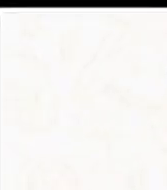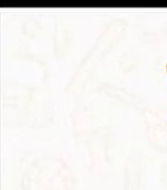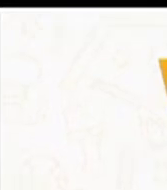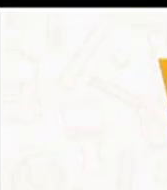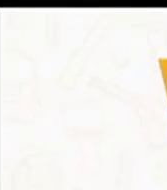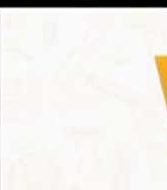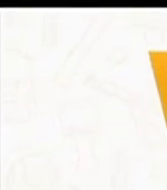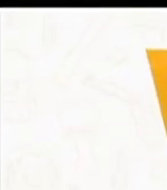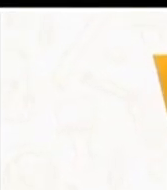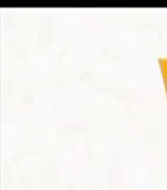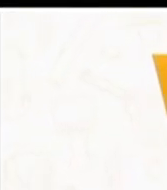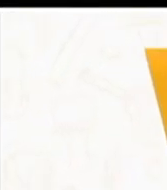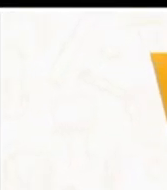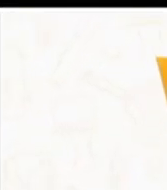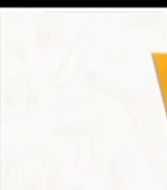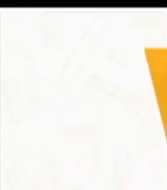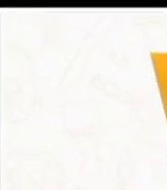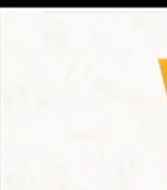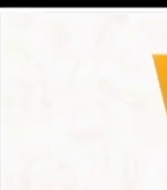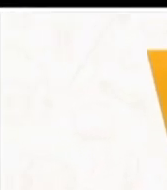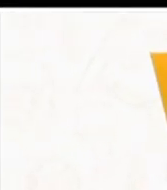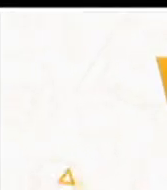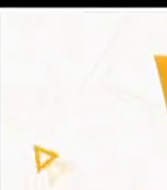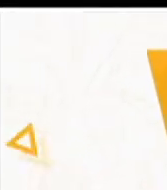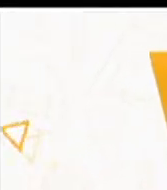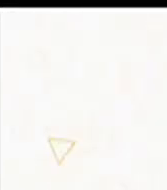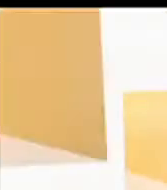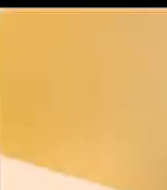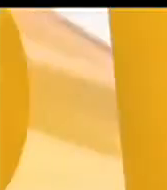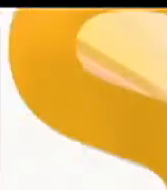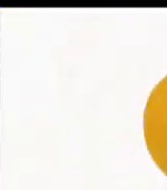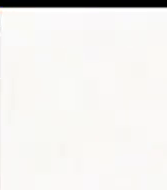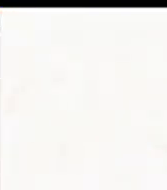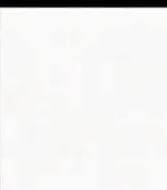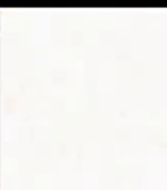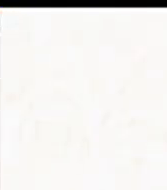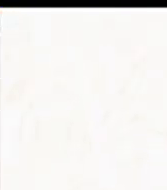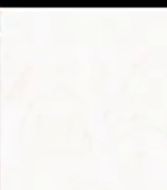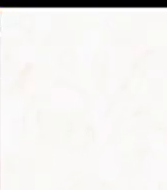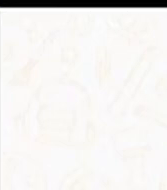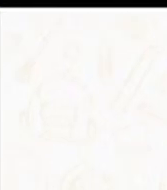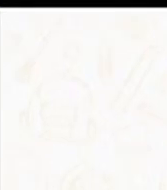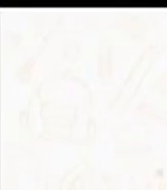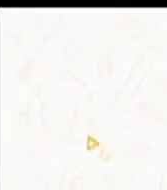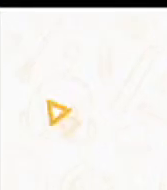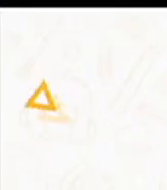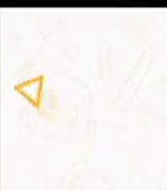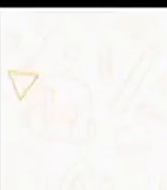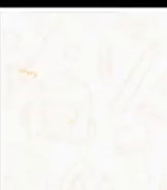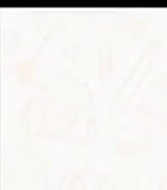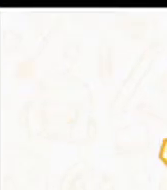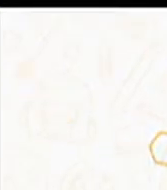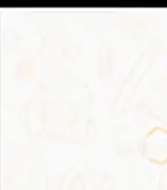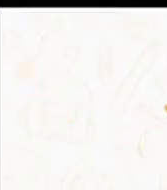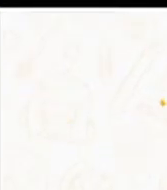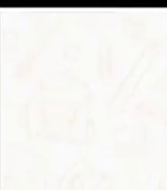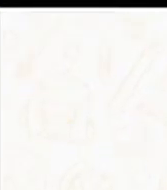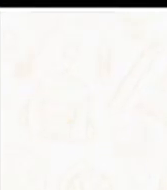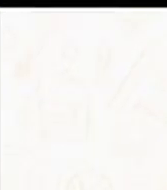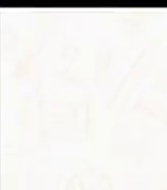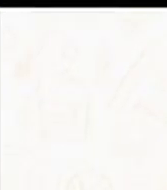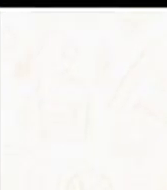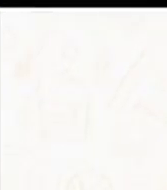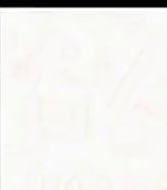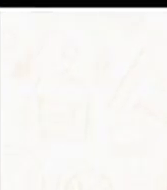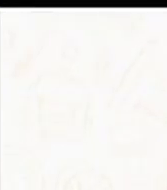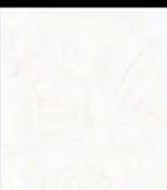Win free airtime with One Africa TV. Share your comments on the channel. SMS your feedback, name and town